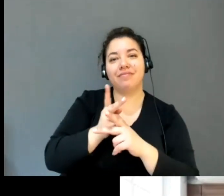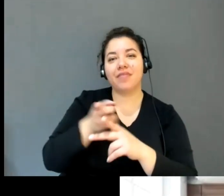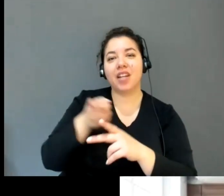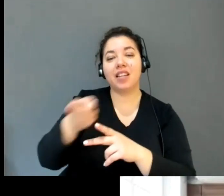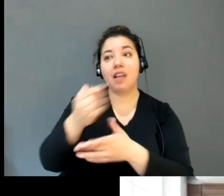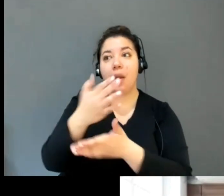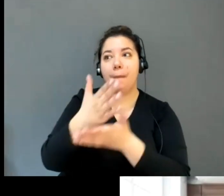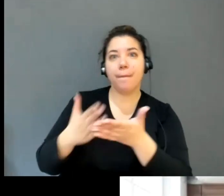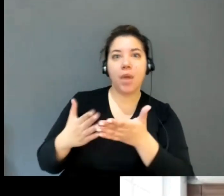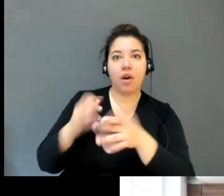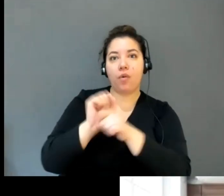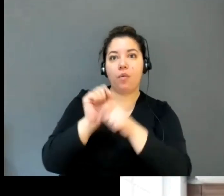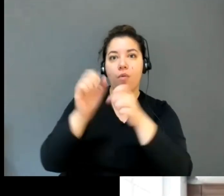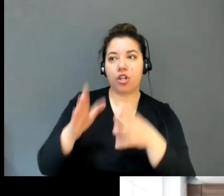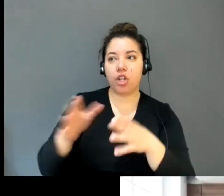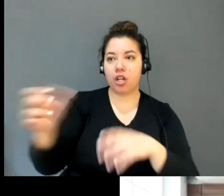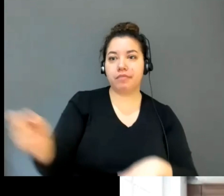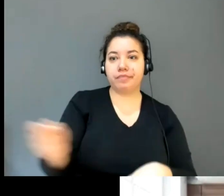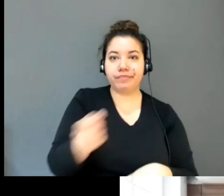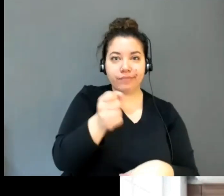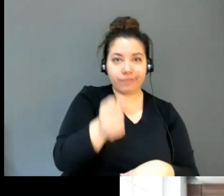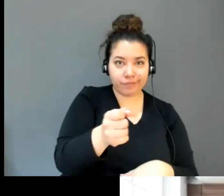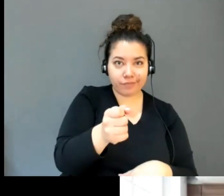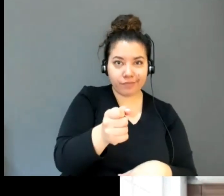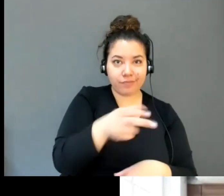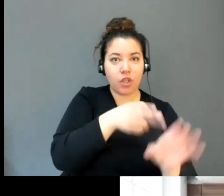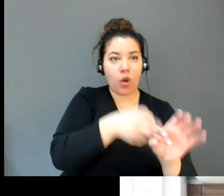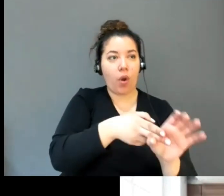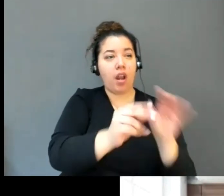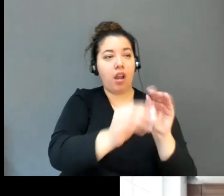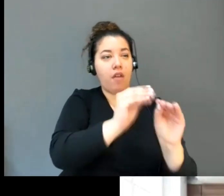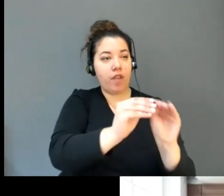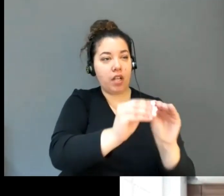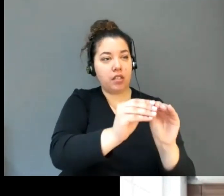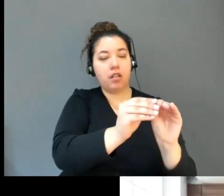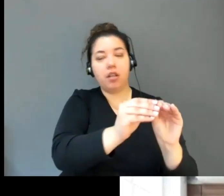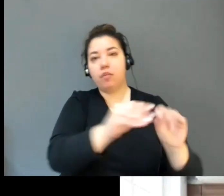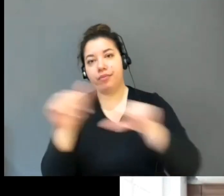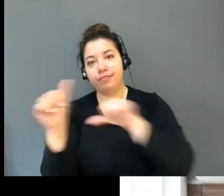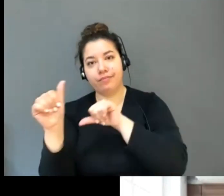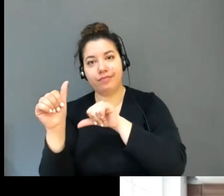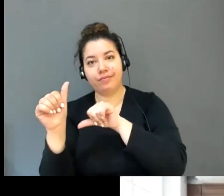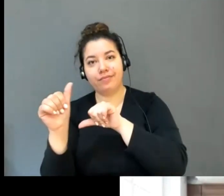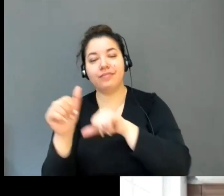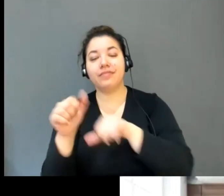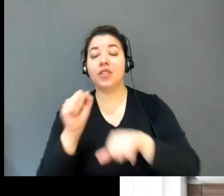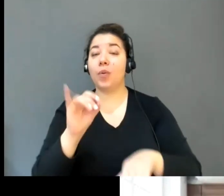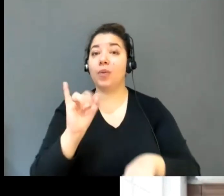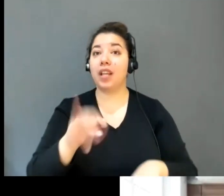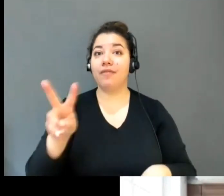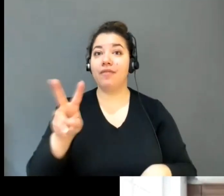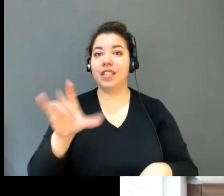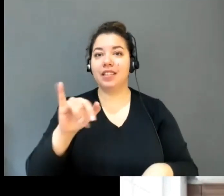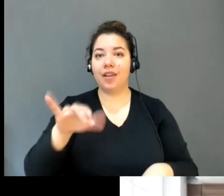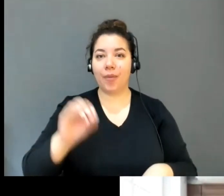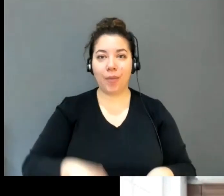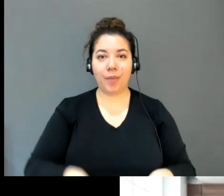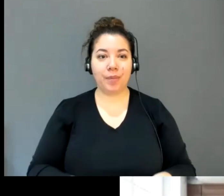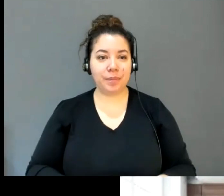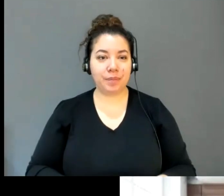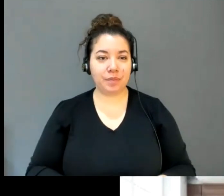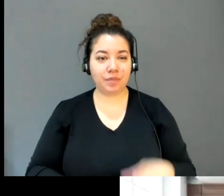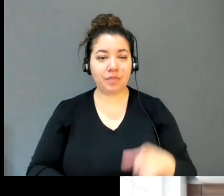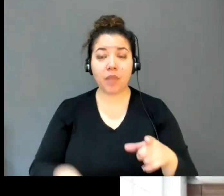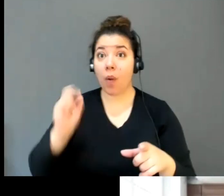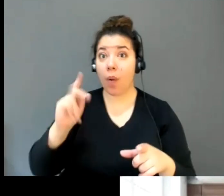fractional service, buy our expertise as a fractional service. So that's what Virtual CIO is all about. Thank you. And could you mind explaining to me what a